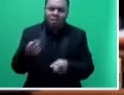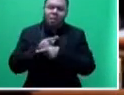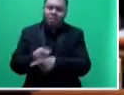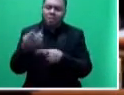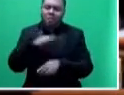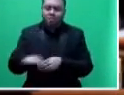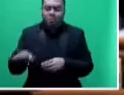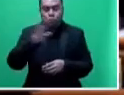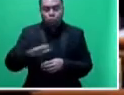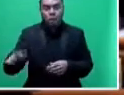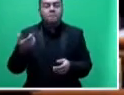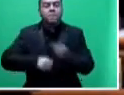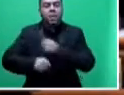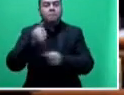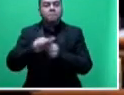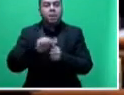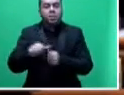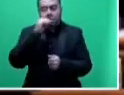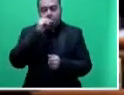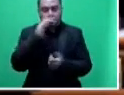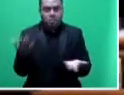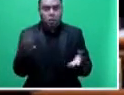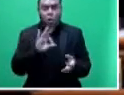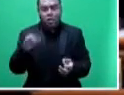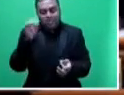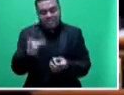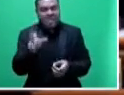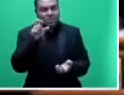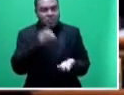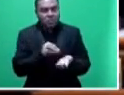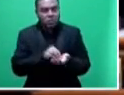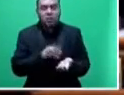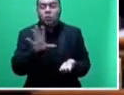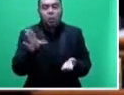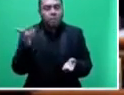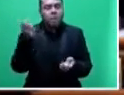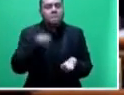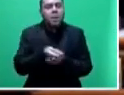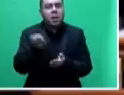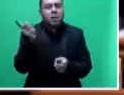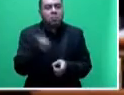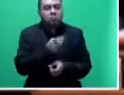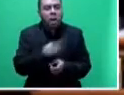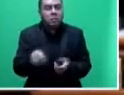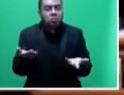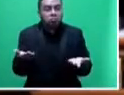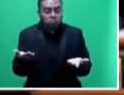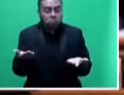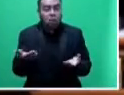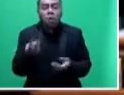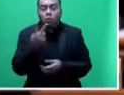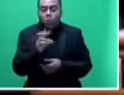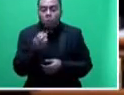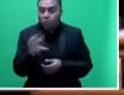help them become better citizens. Mr. Speaker, sir, not a single civil servant will get a pay cut in the 2020 to 2021